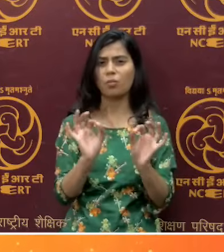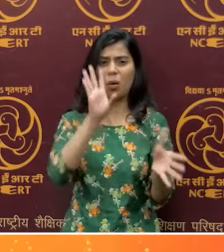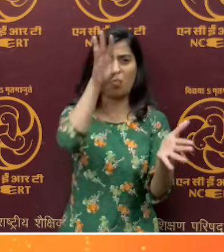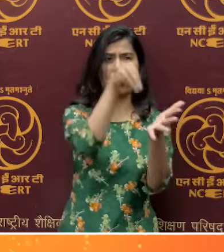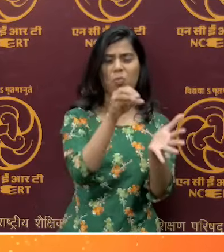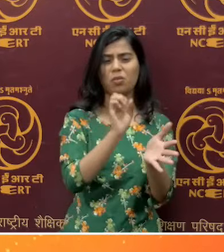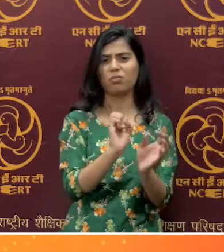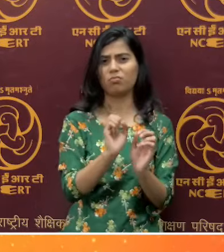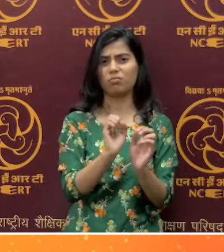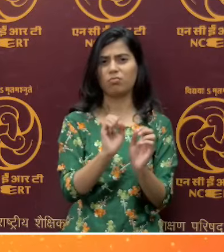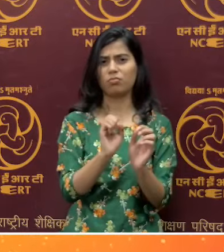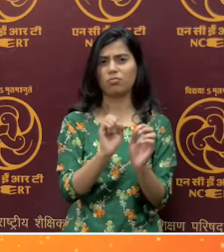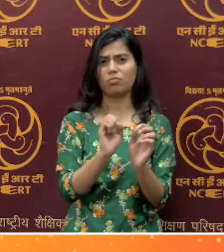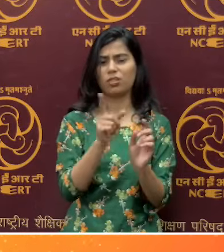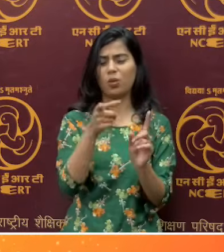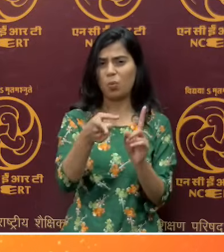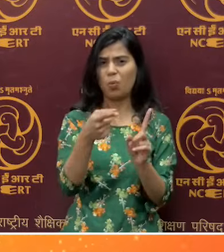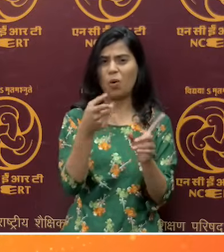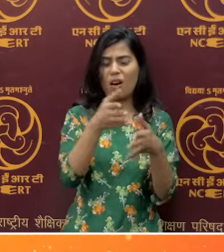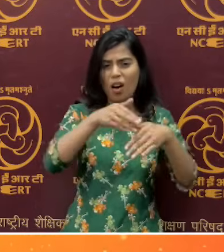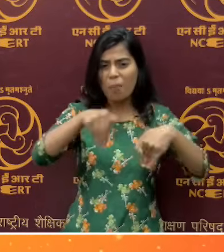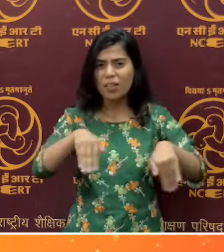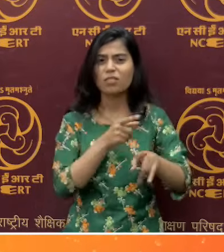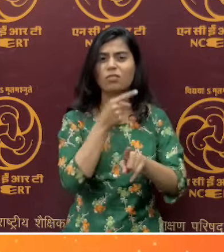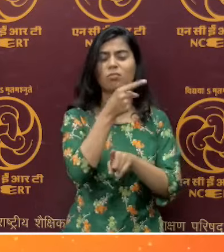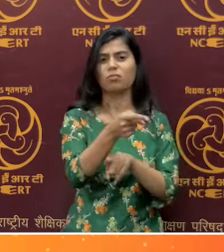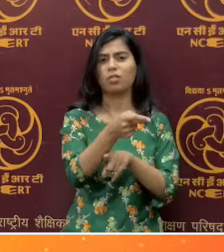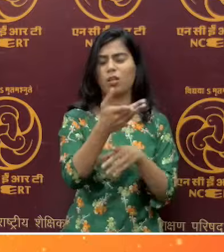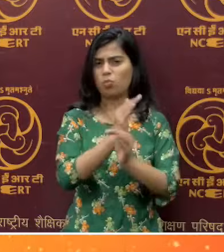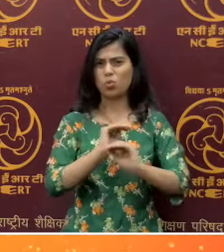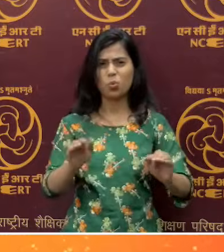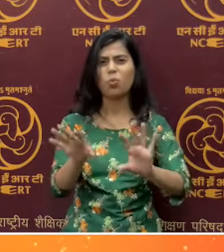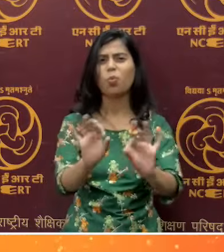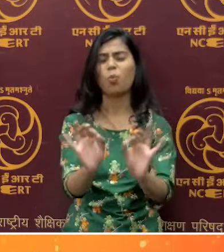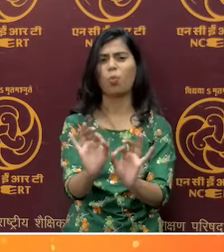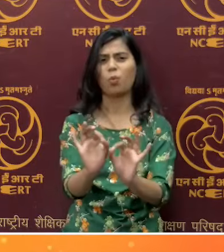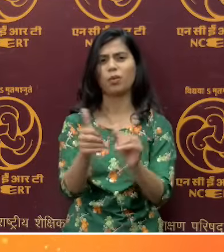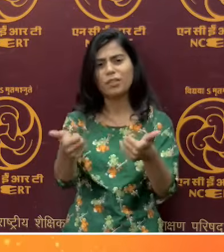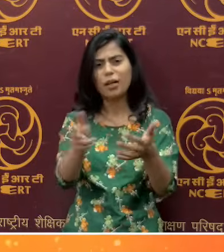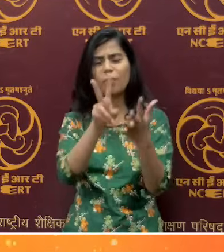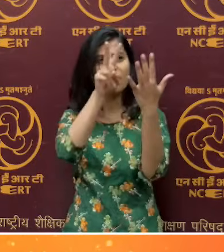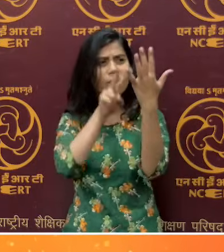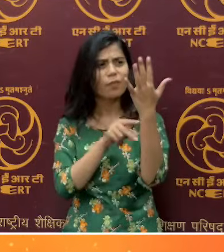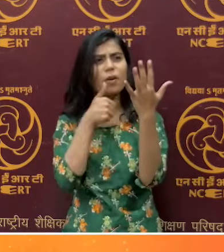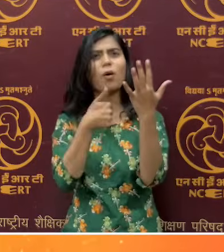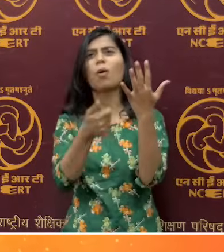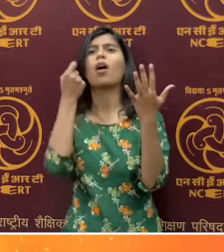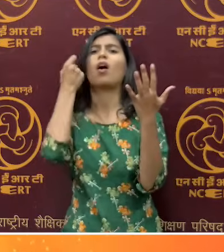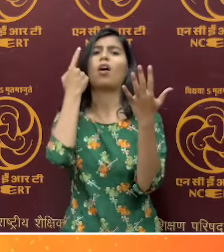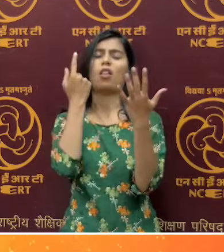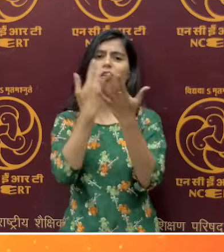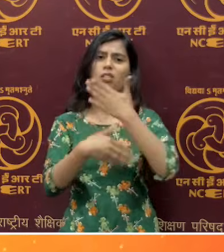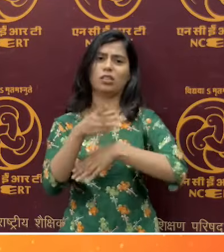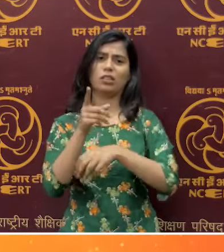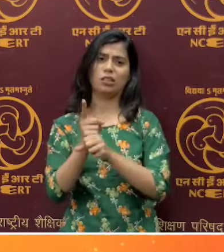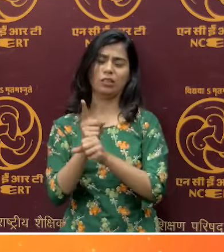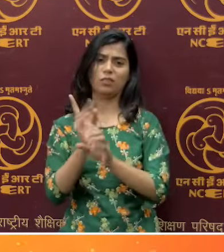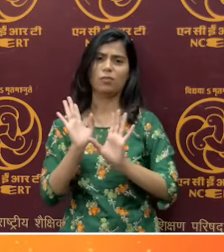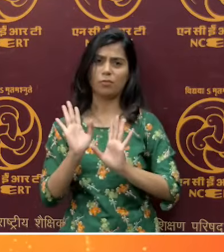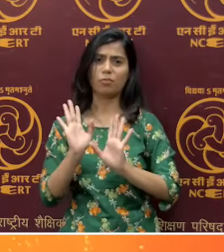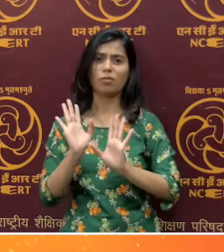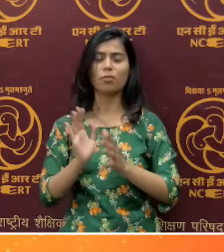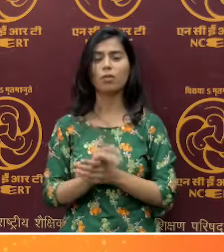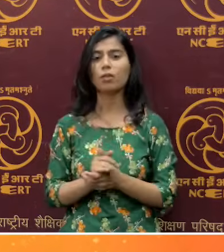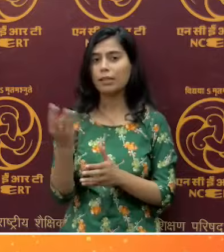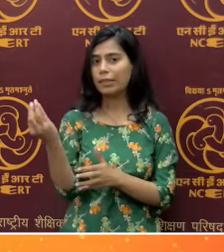this is a conditioning over particular for the children. So we are just screening. We have to understand as a teacher here. So